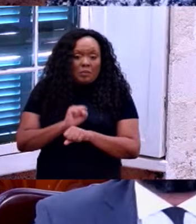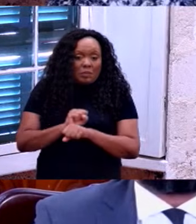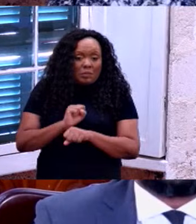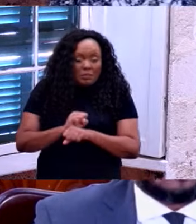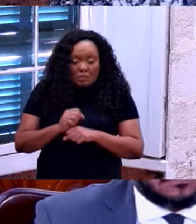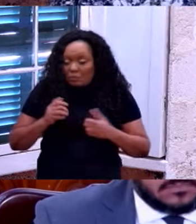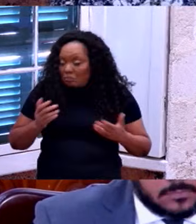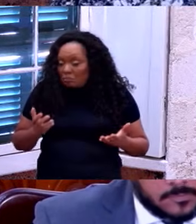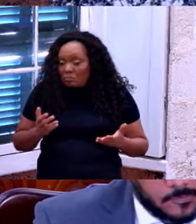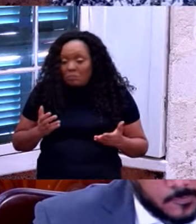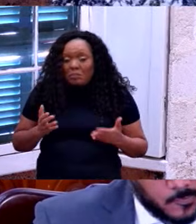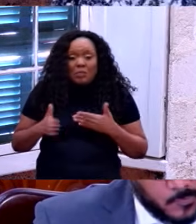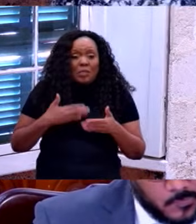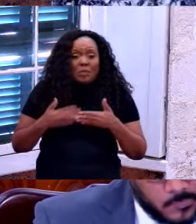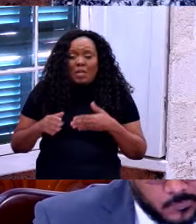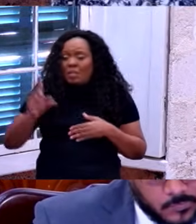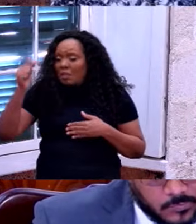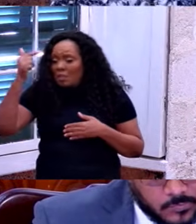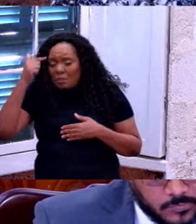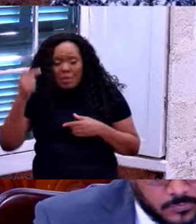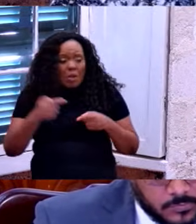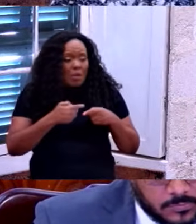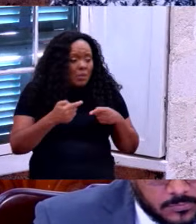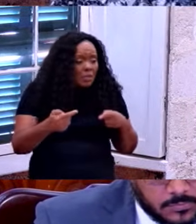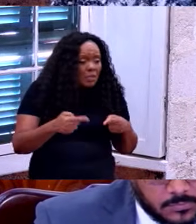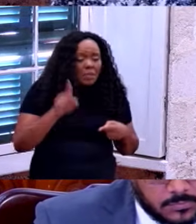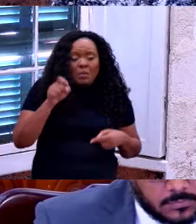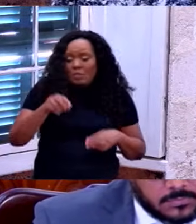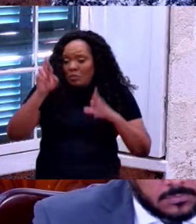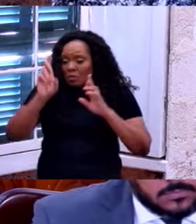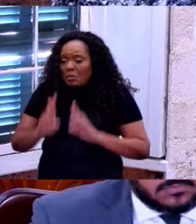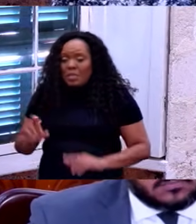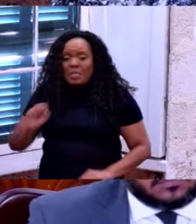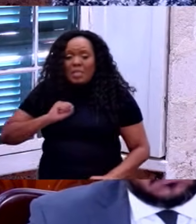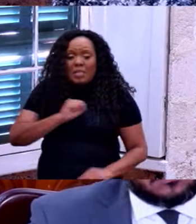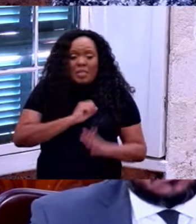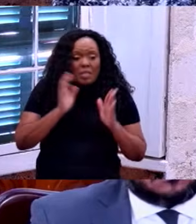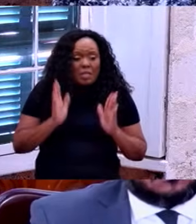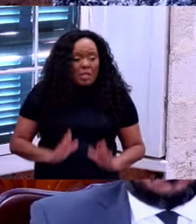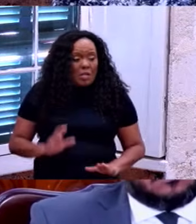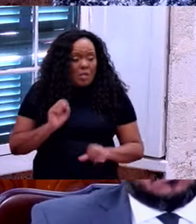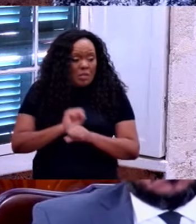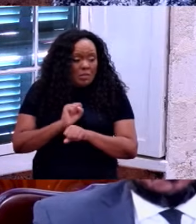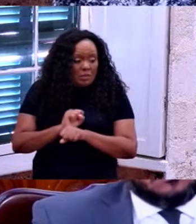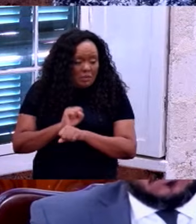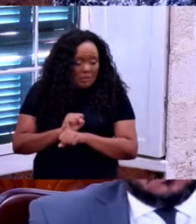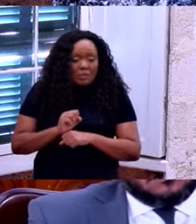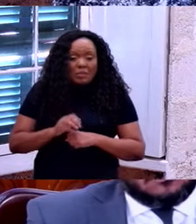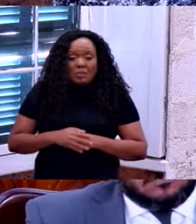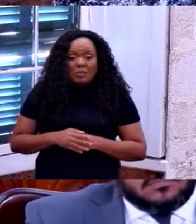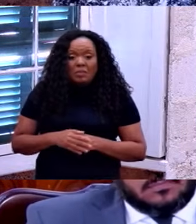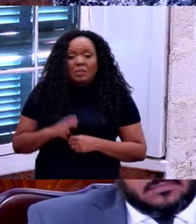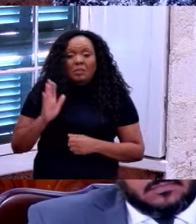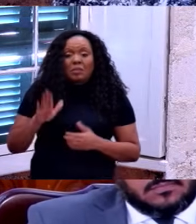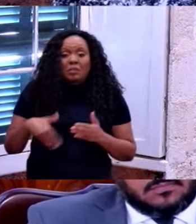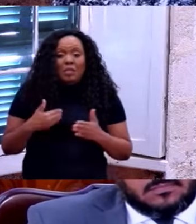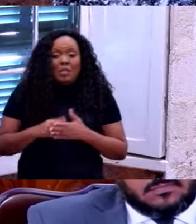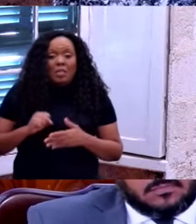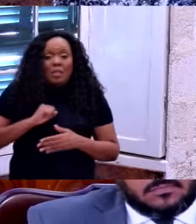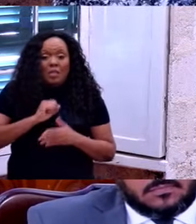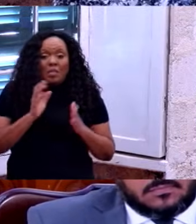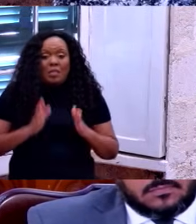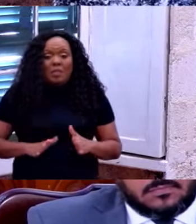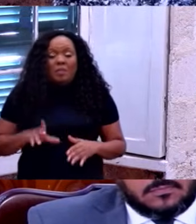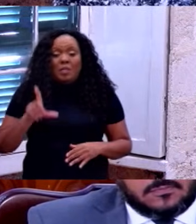area, opposition, government, independent. The senators of this Senate, and I would dare say from 2018